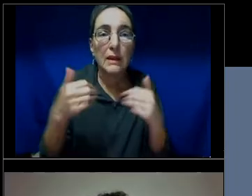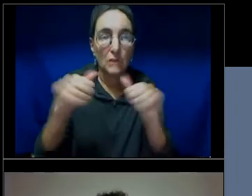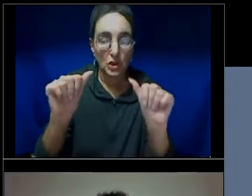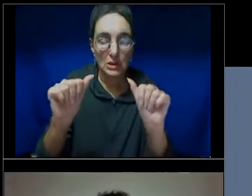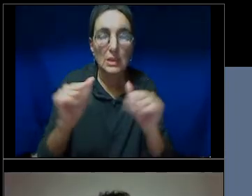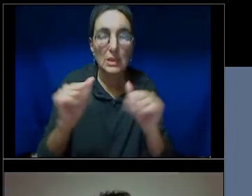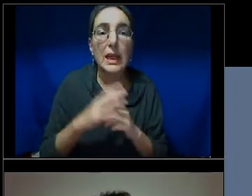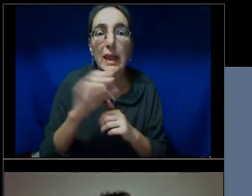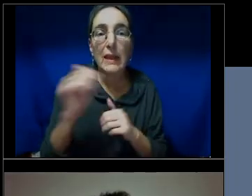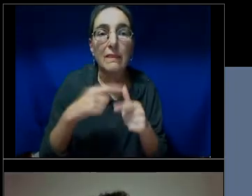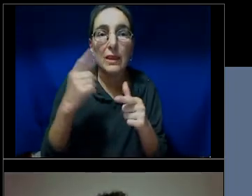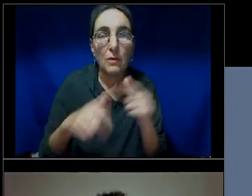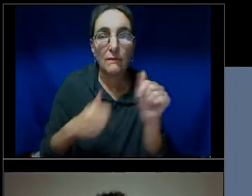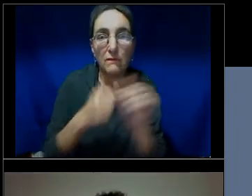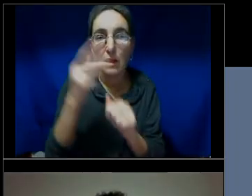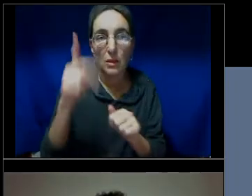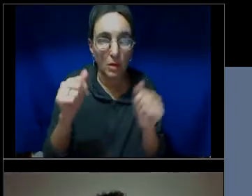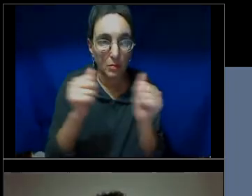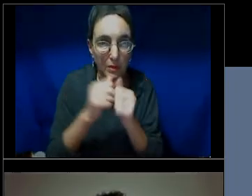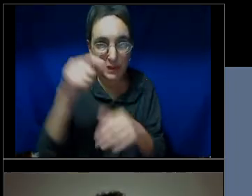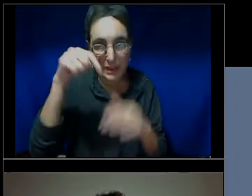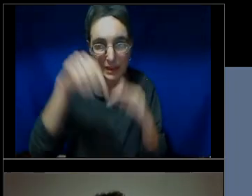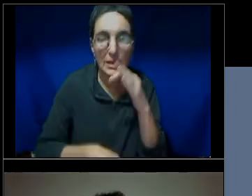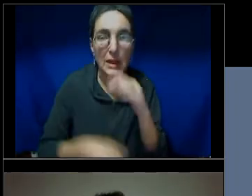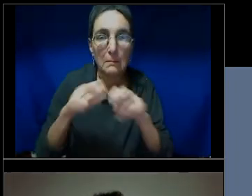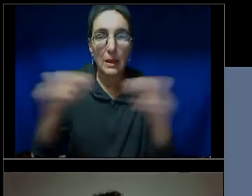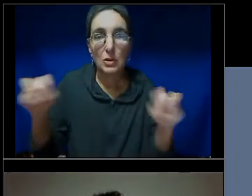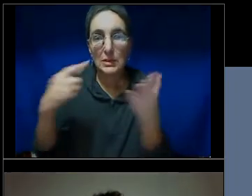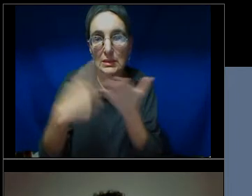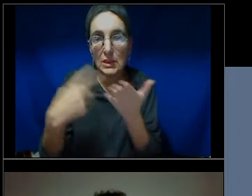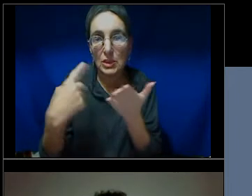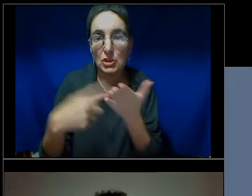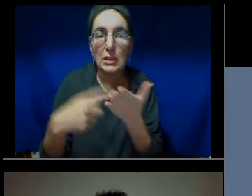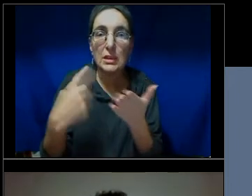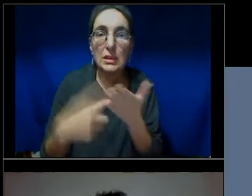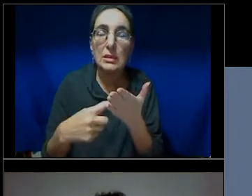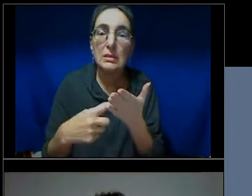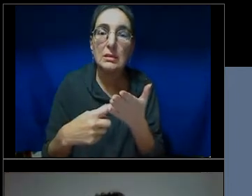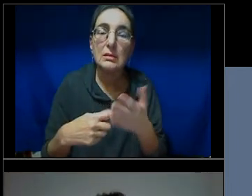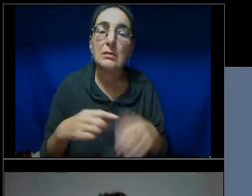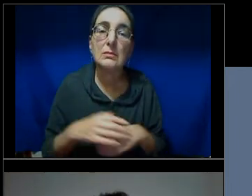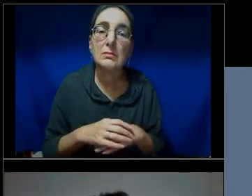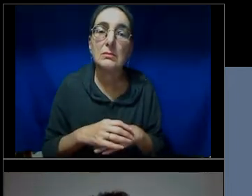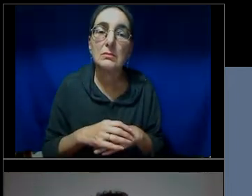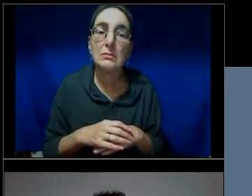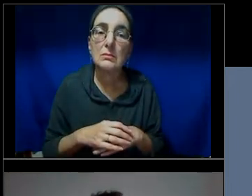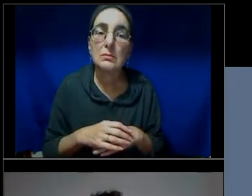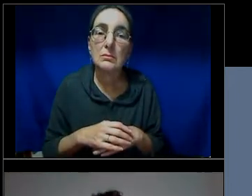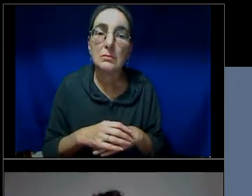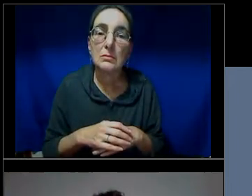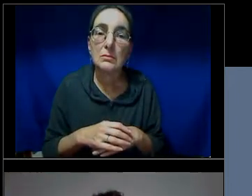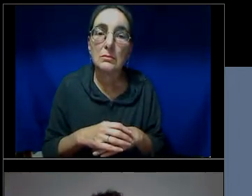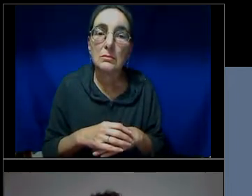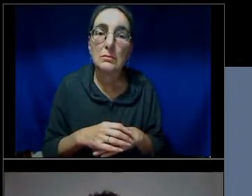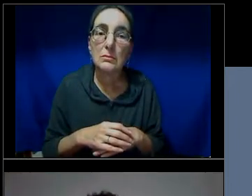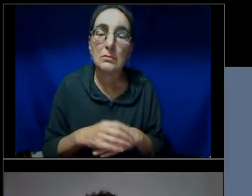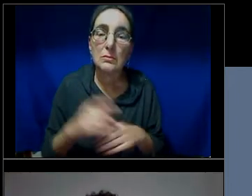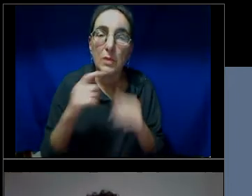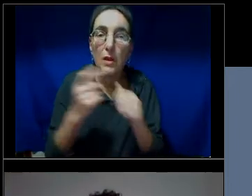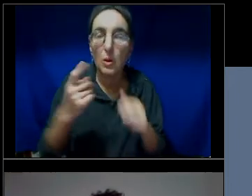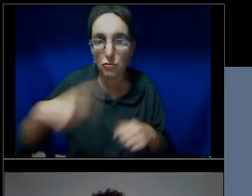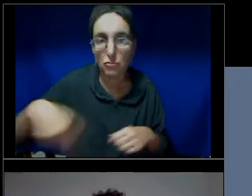And they'll follow it up with an in-depth panel discussion featuring the expertise of our roundtable members and